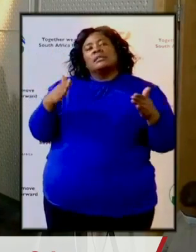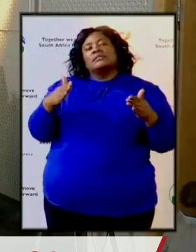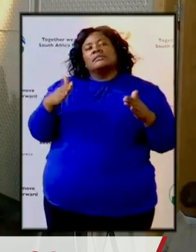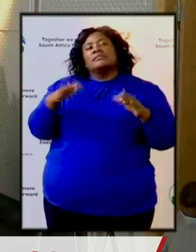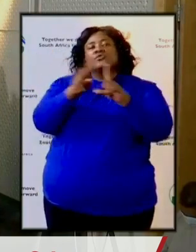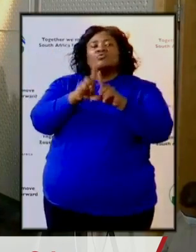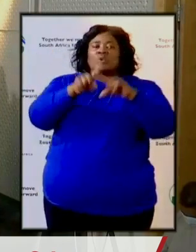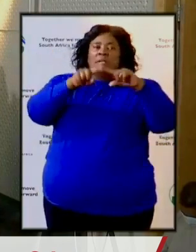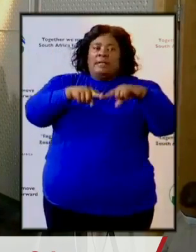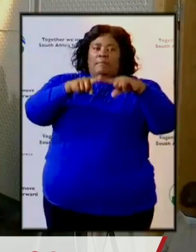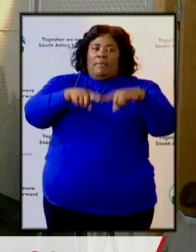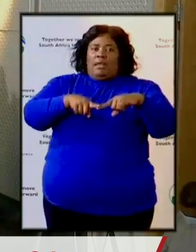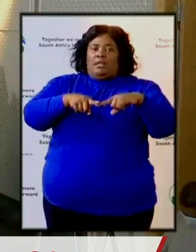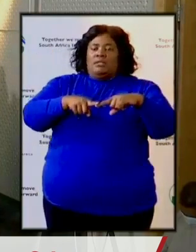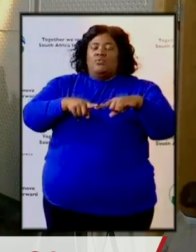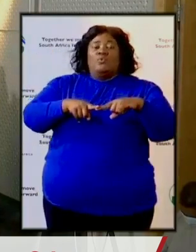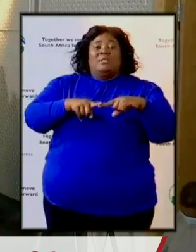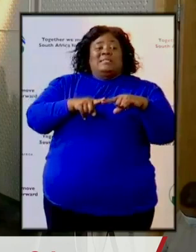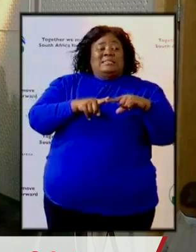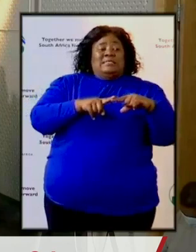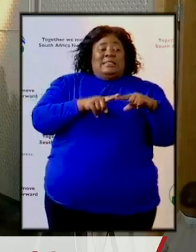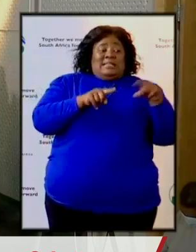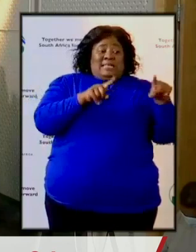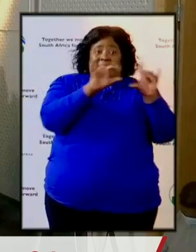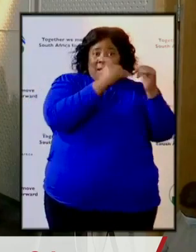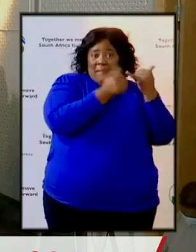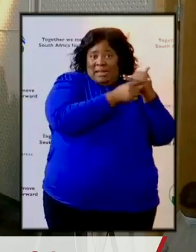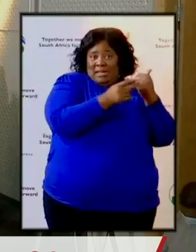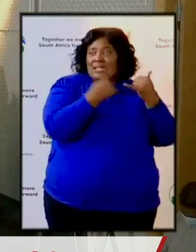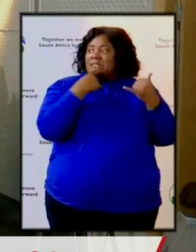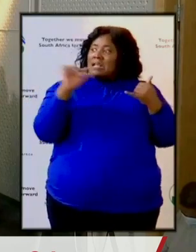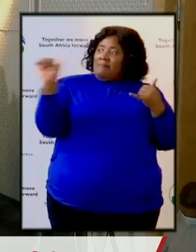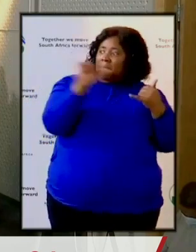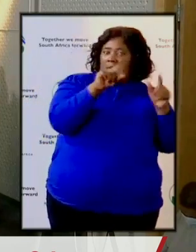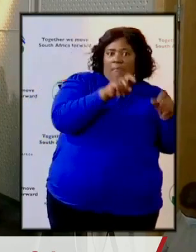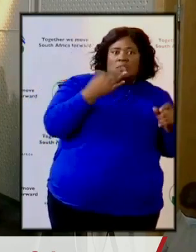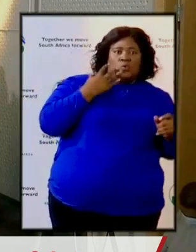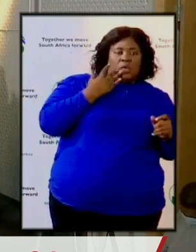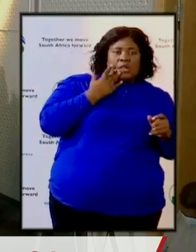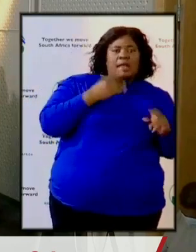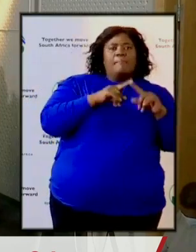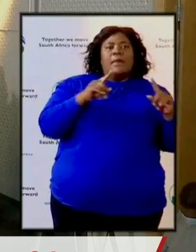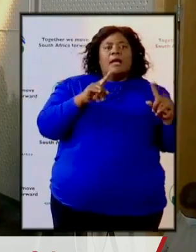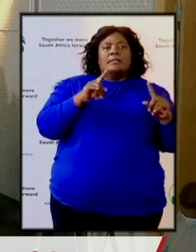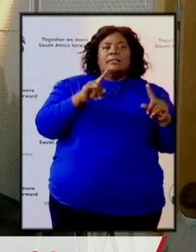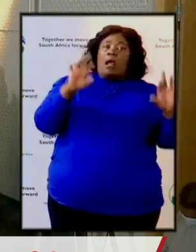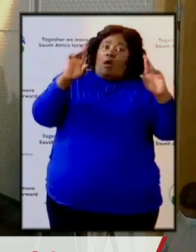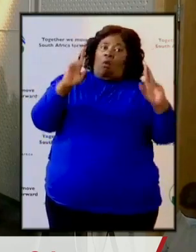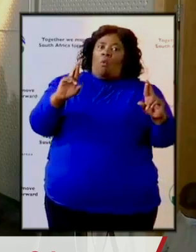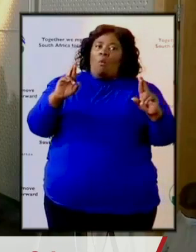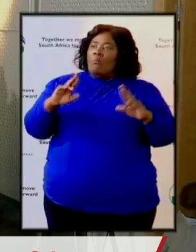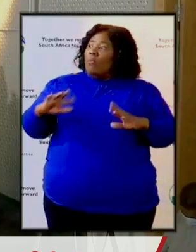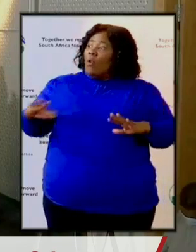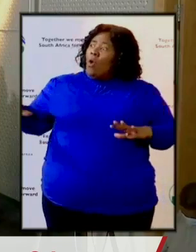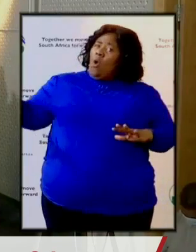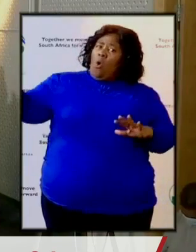when their employers are calling them back. But we hope that they won't all decide to come on one day and